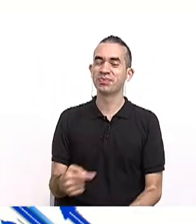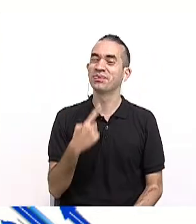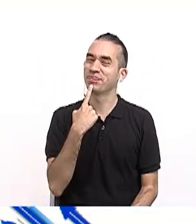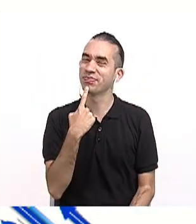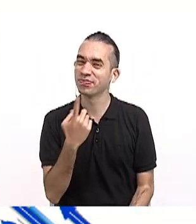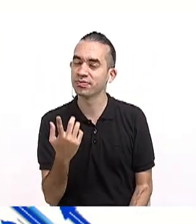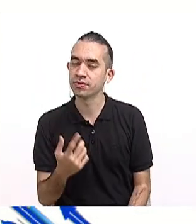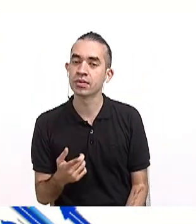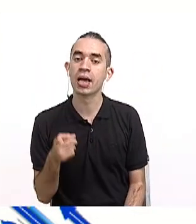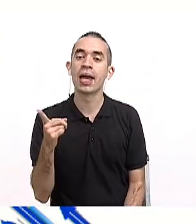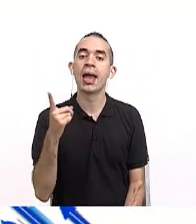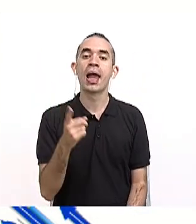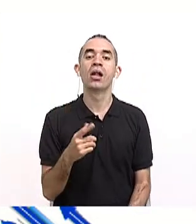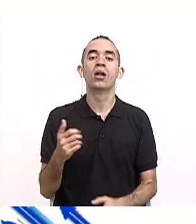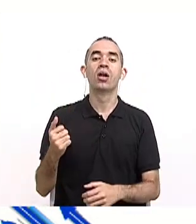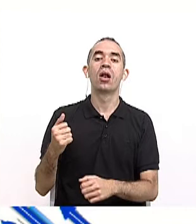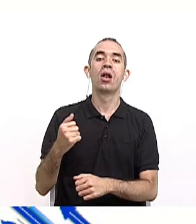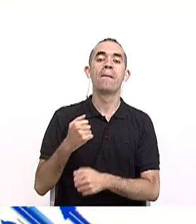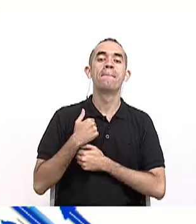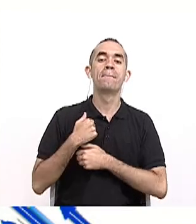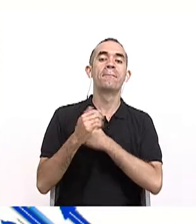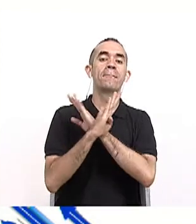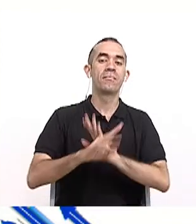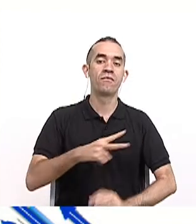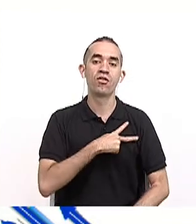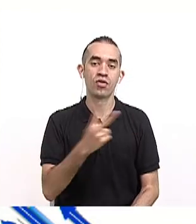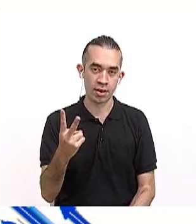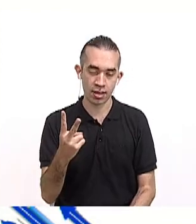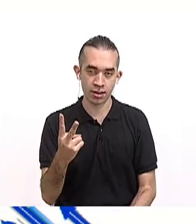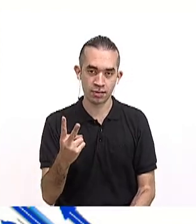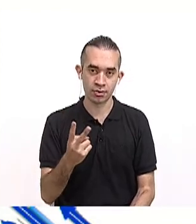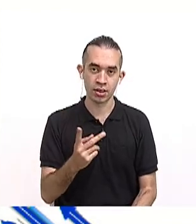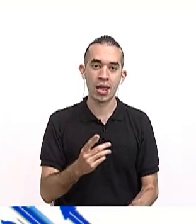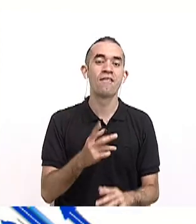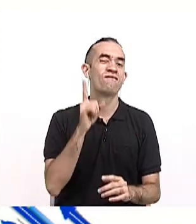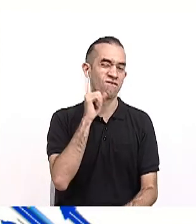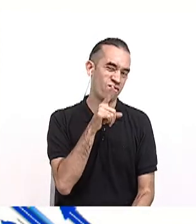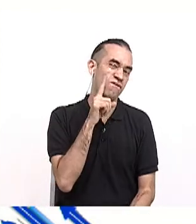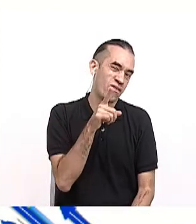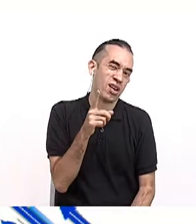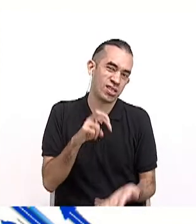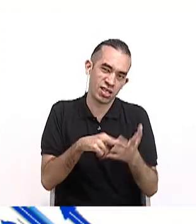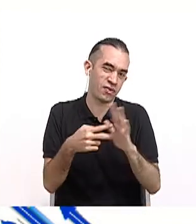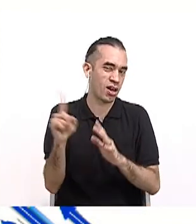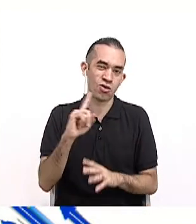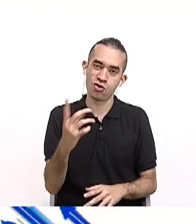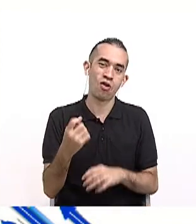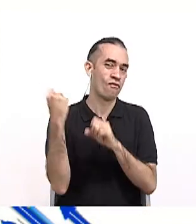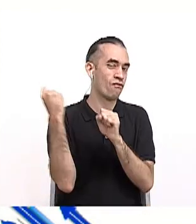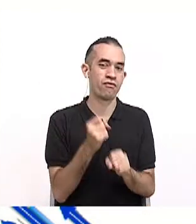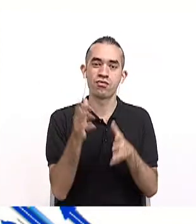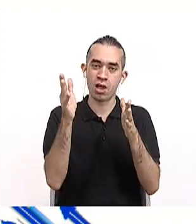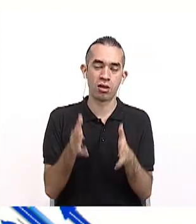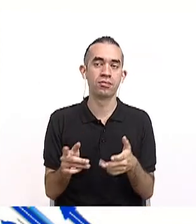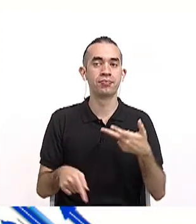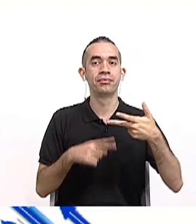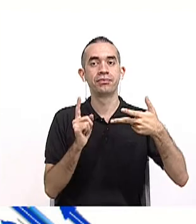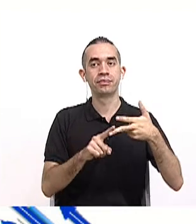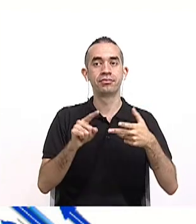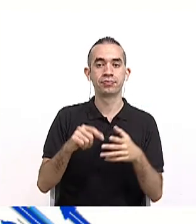a Peace Corps volunteer. So that is false. He's not the founder. And the ovens are